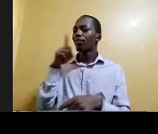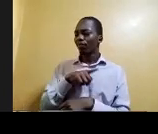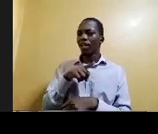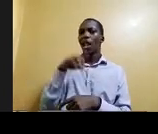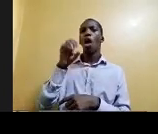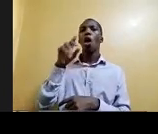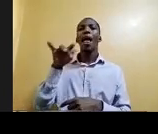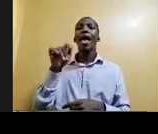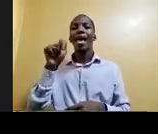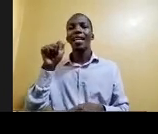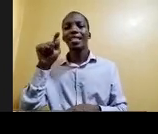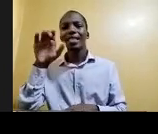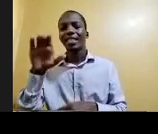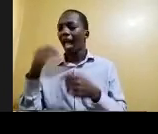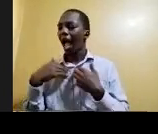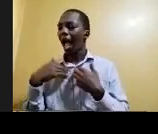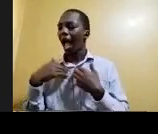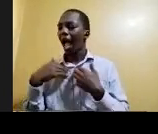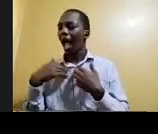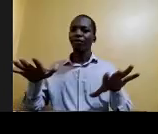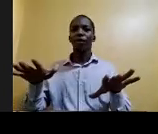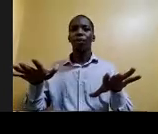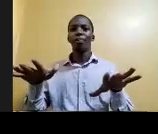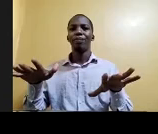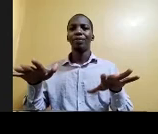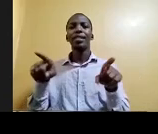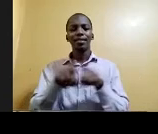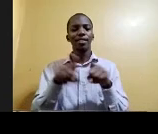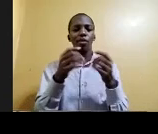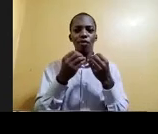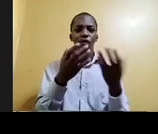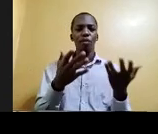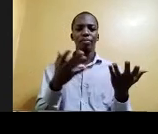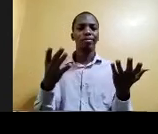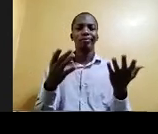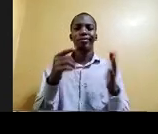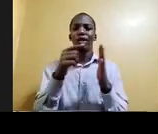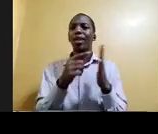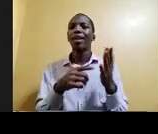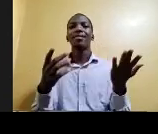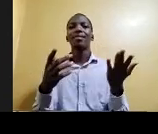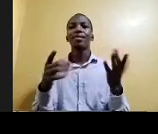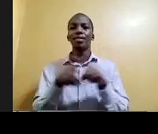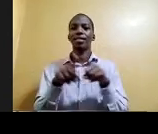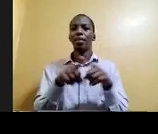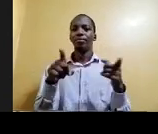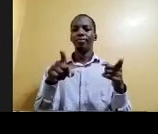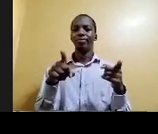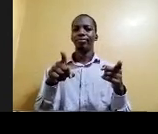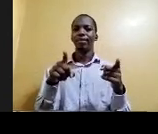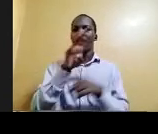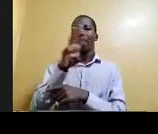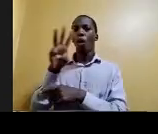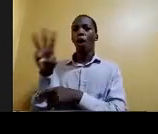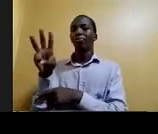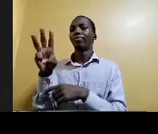have similar platforms. And you can also mention UNCTAD and even the website created by